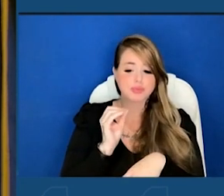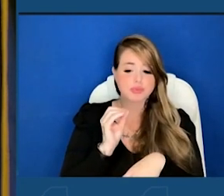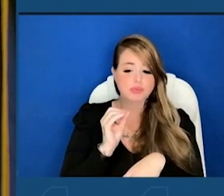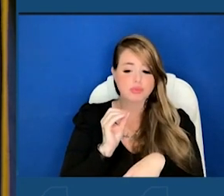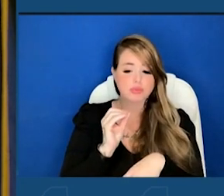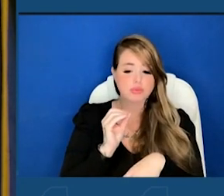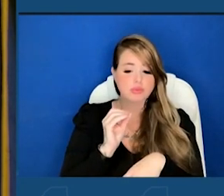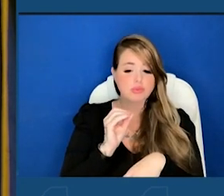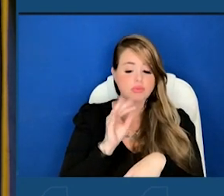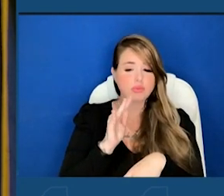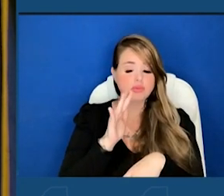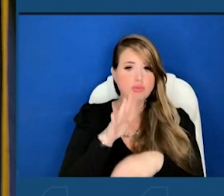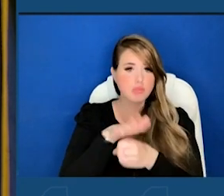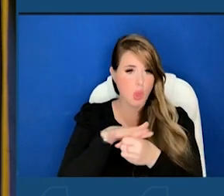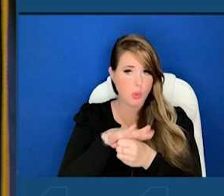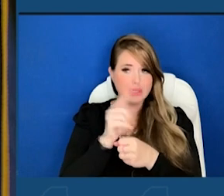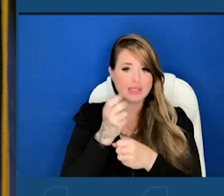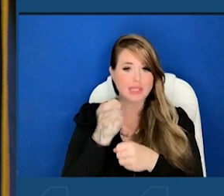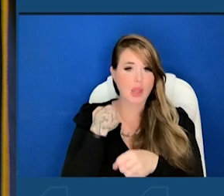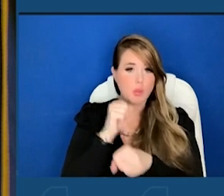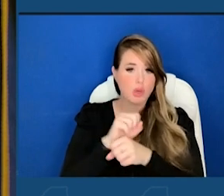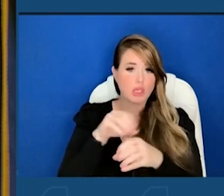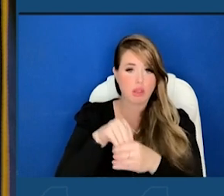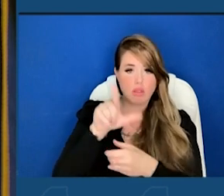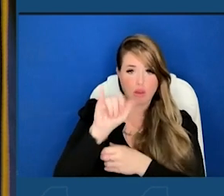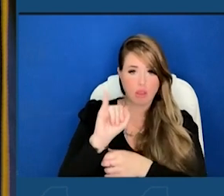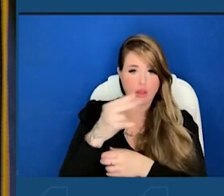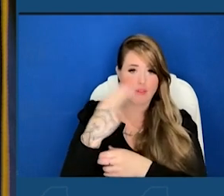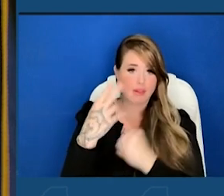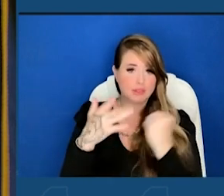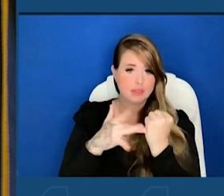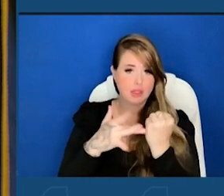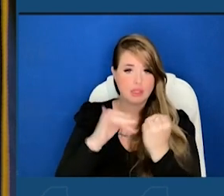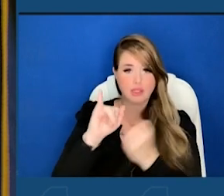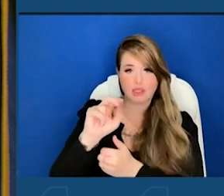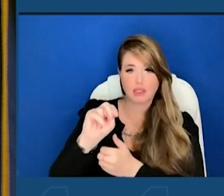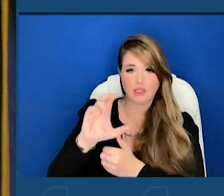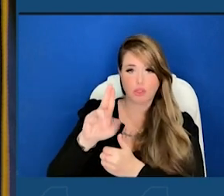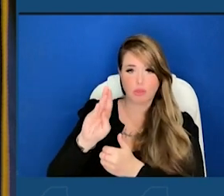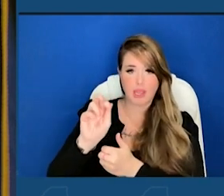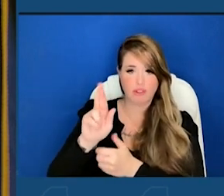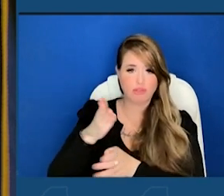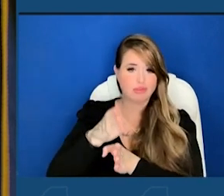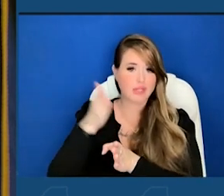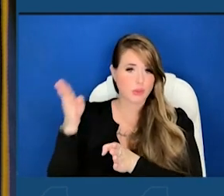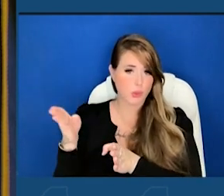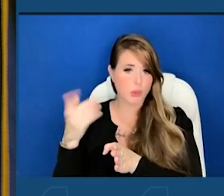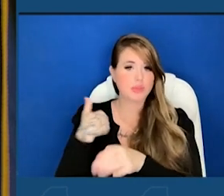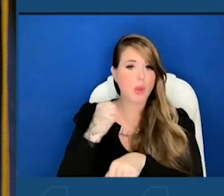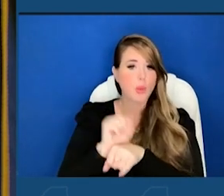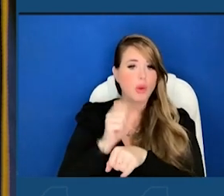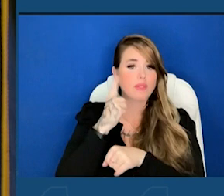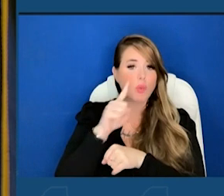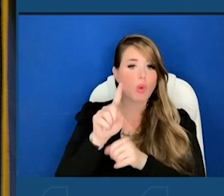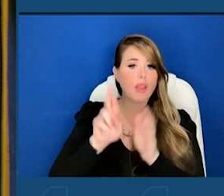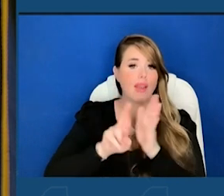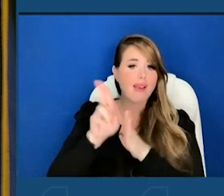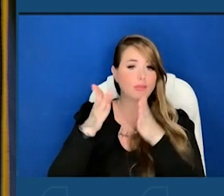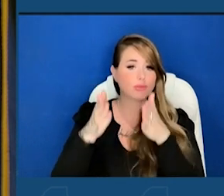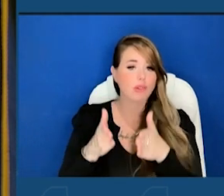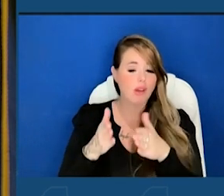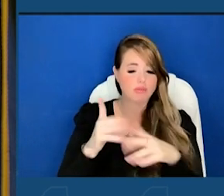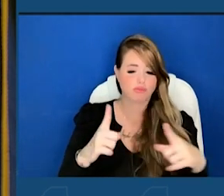locally, and then I worked in the Long Island High-Tech Incubator next door. I worked for an astronaut, a